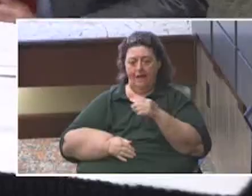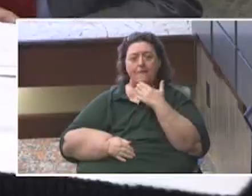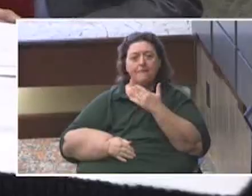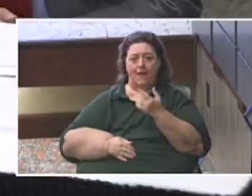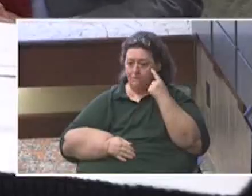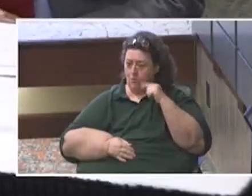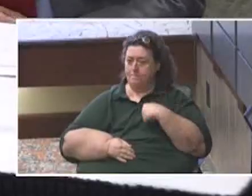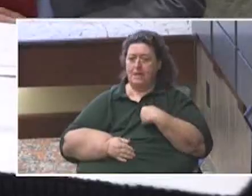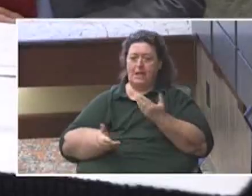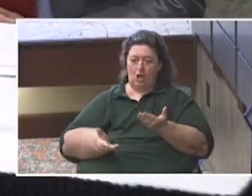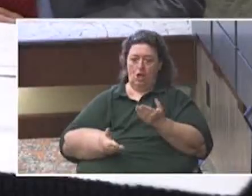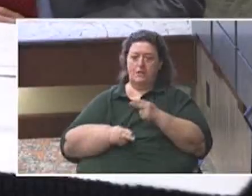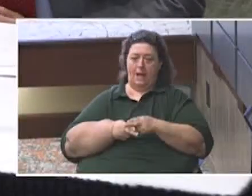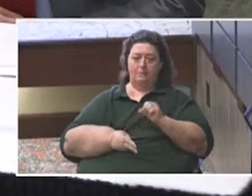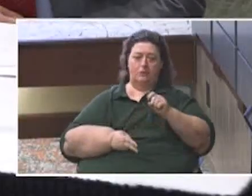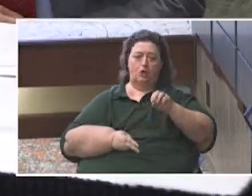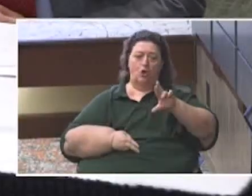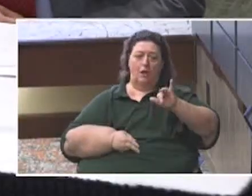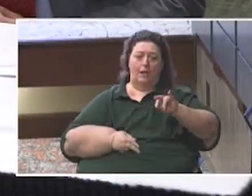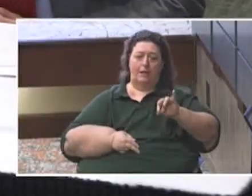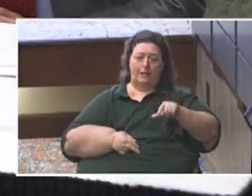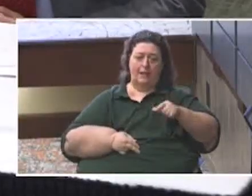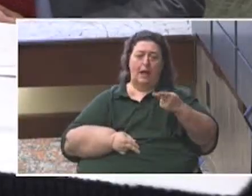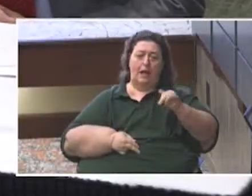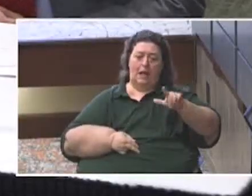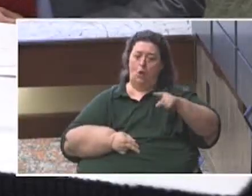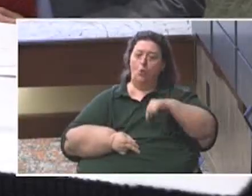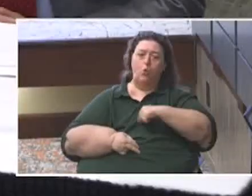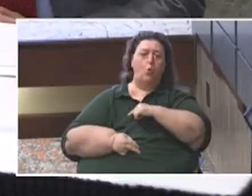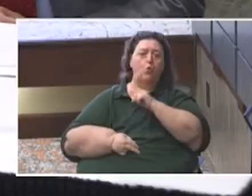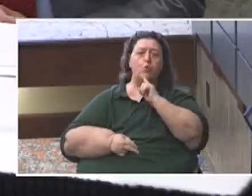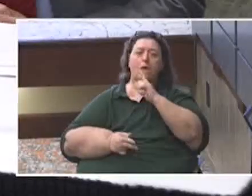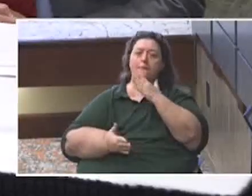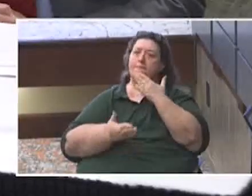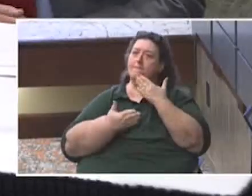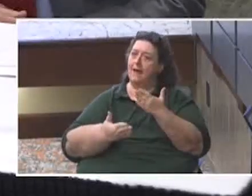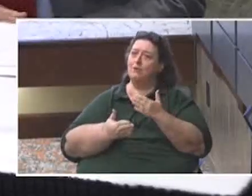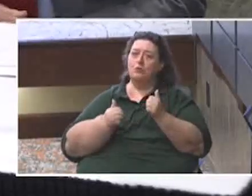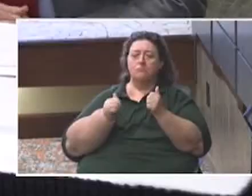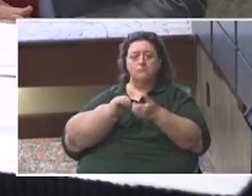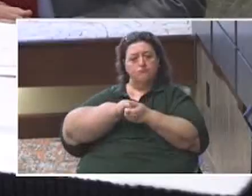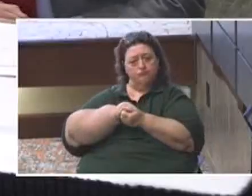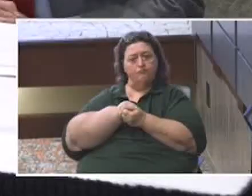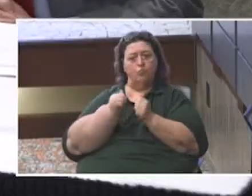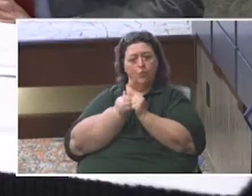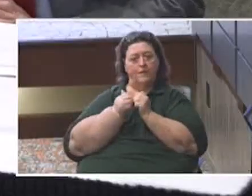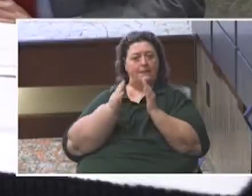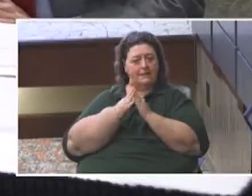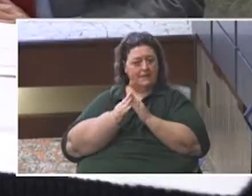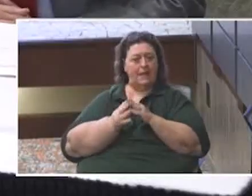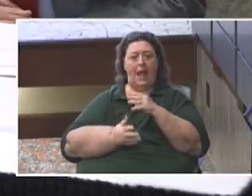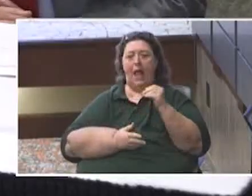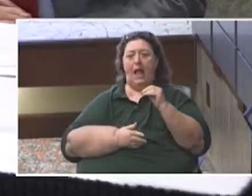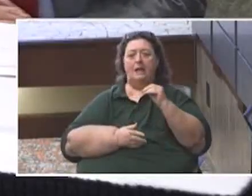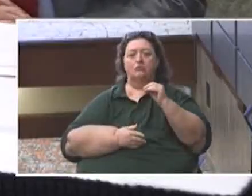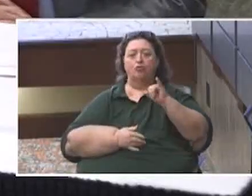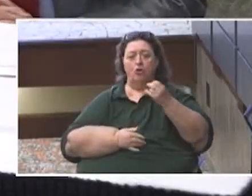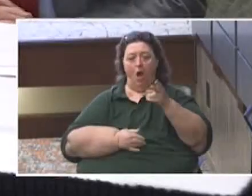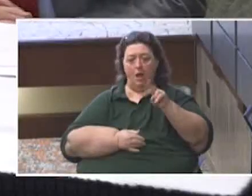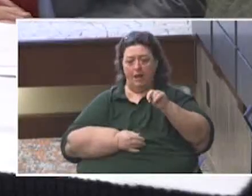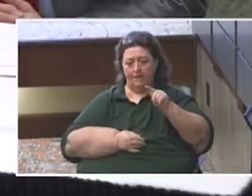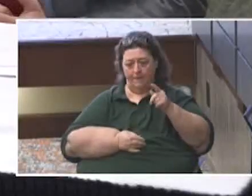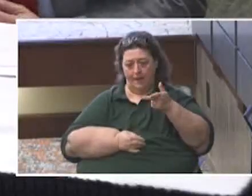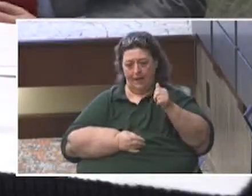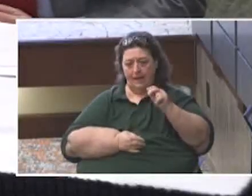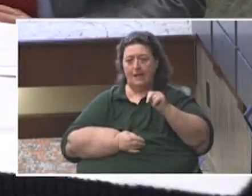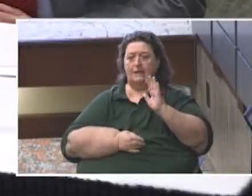Sterling Hill, with the Cummings Group. And we are really thankful to get to stand alongside the city, to stand alongside Jonathan and his staff